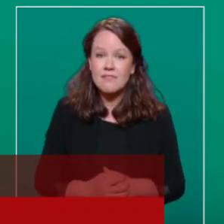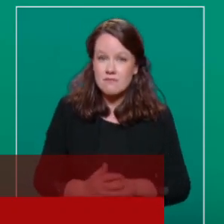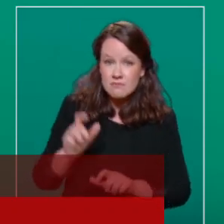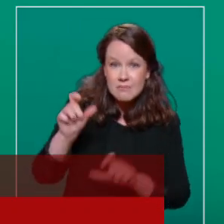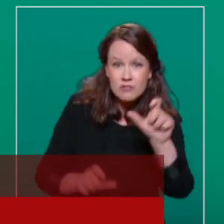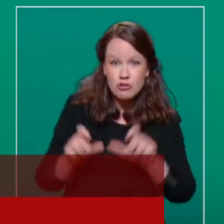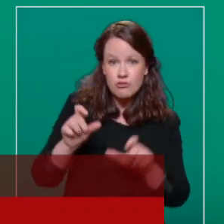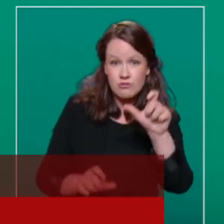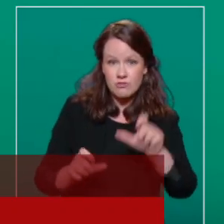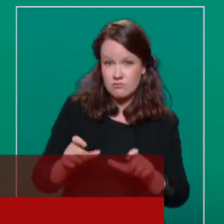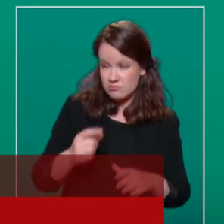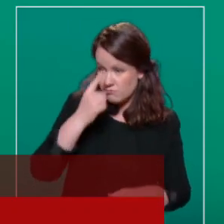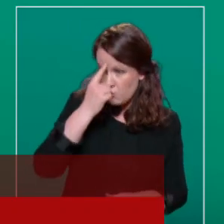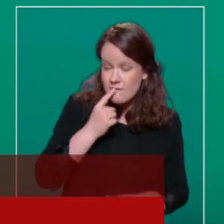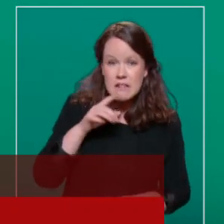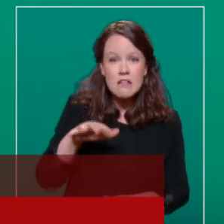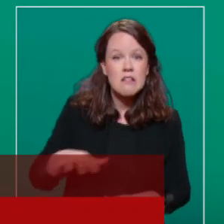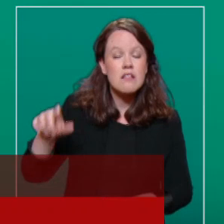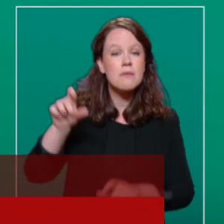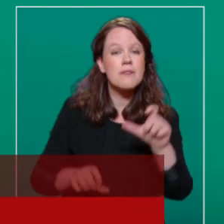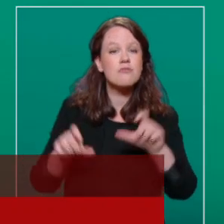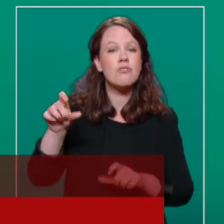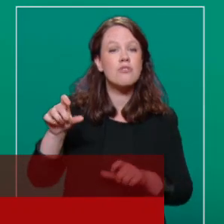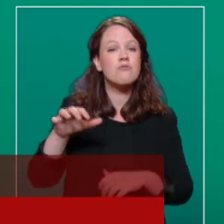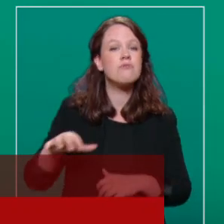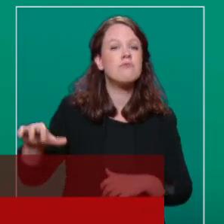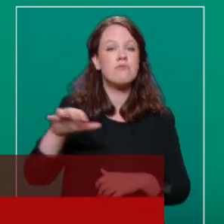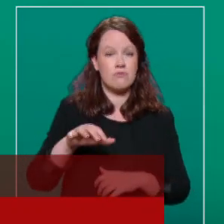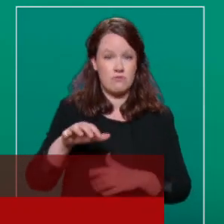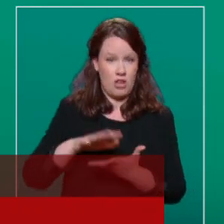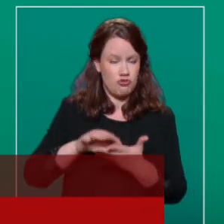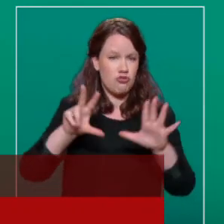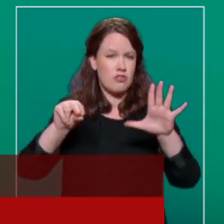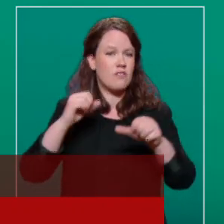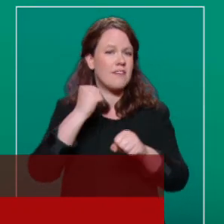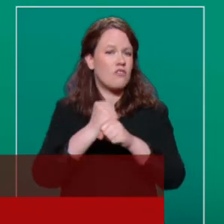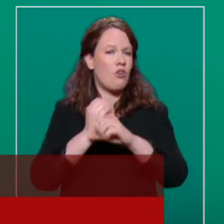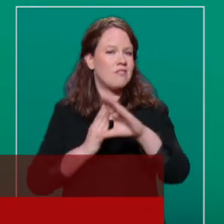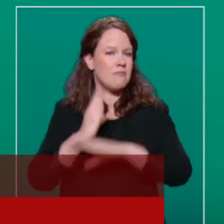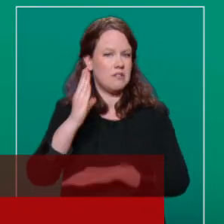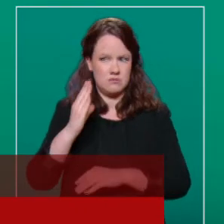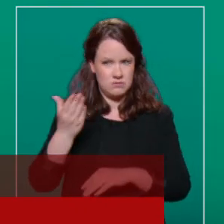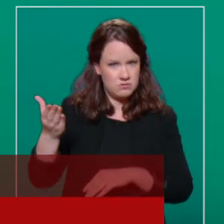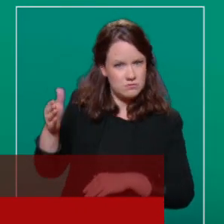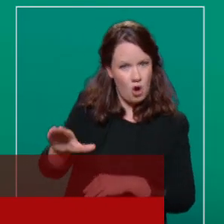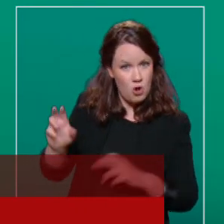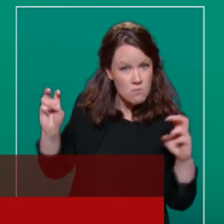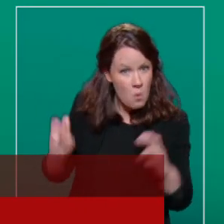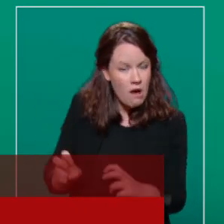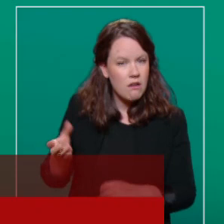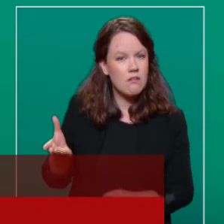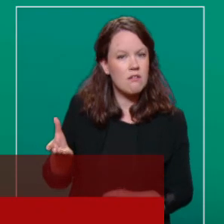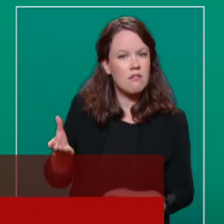We can see the death rate of those people above the age of 80 is a death rate that has dropped